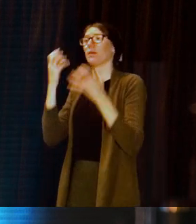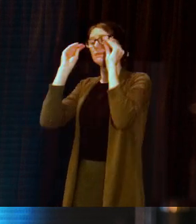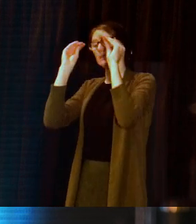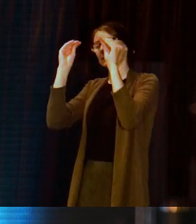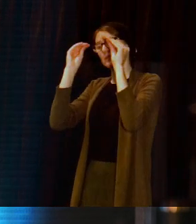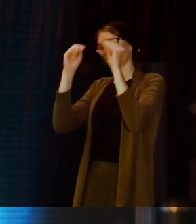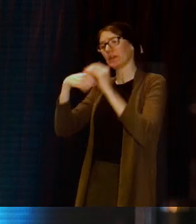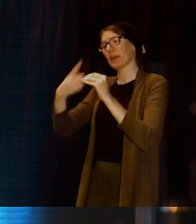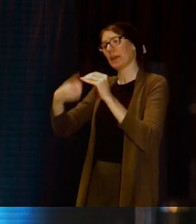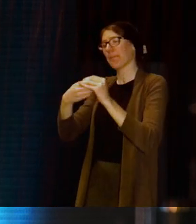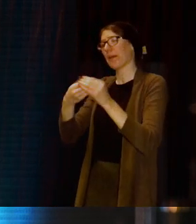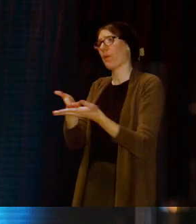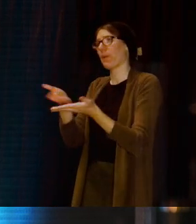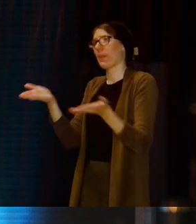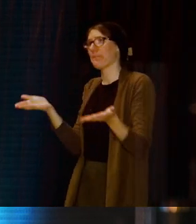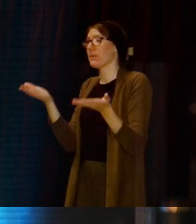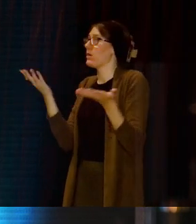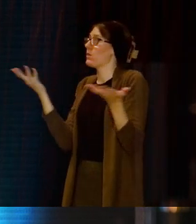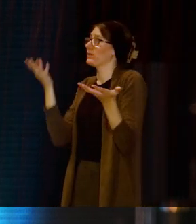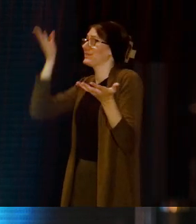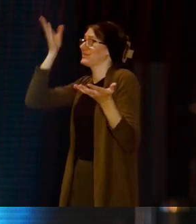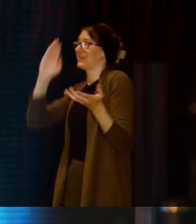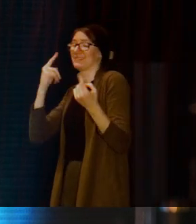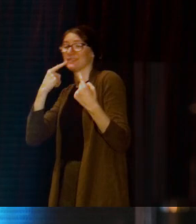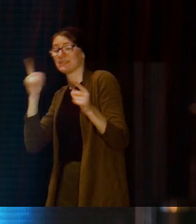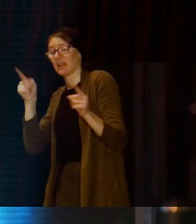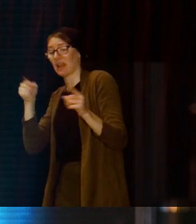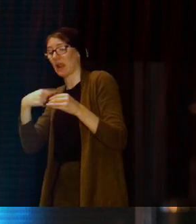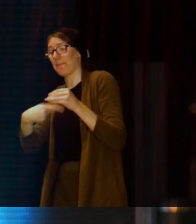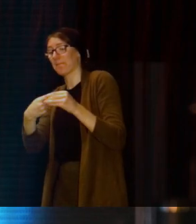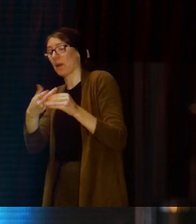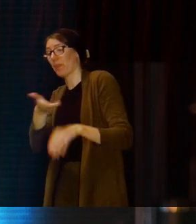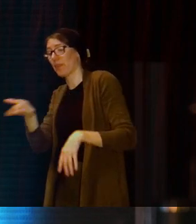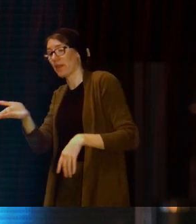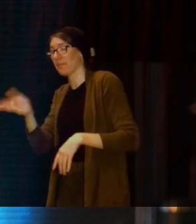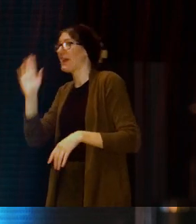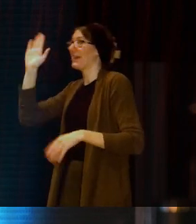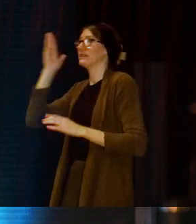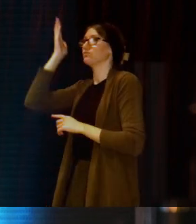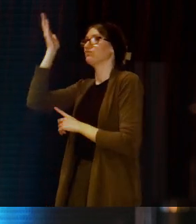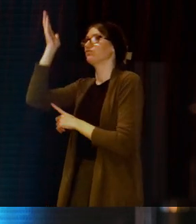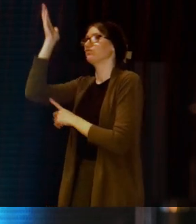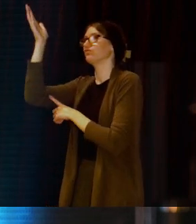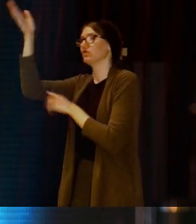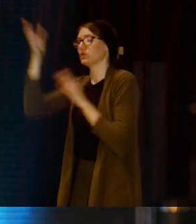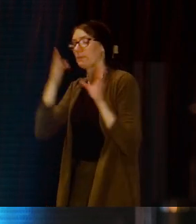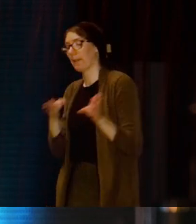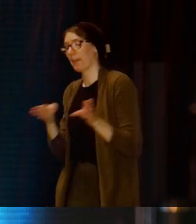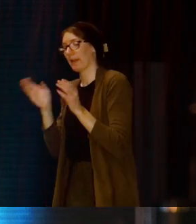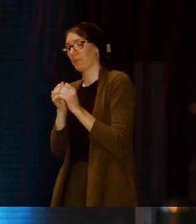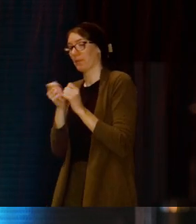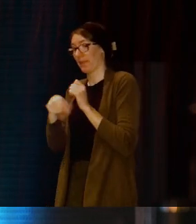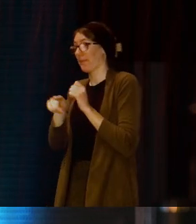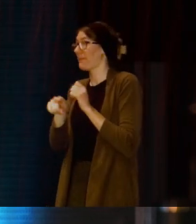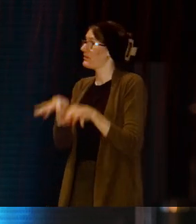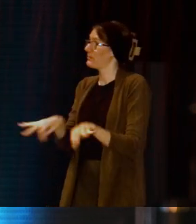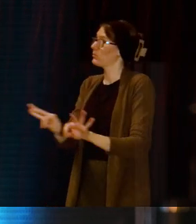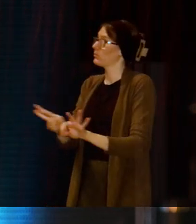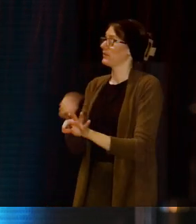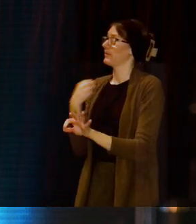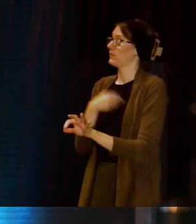teaching on them regarding what does God say about them and what is his long-term plan with them. Very important for us to